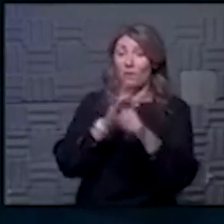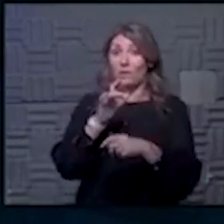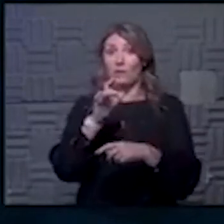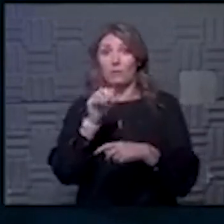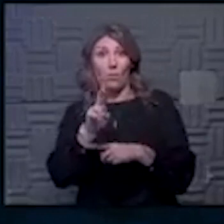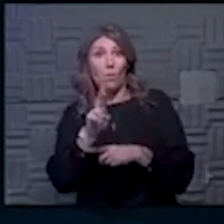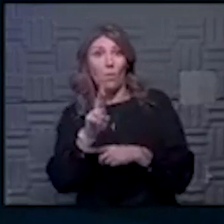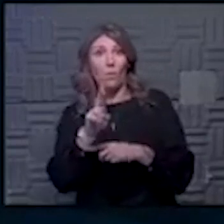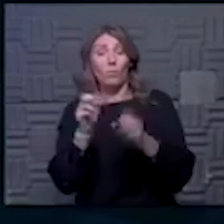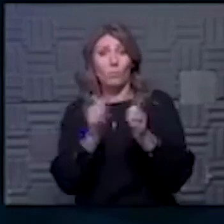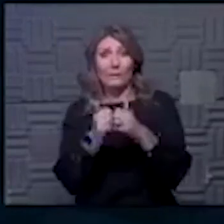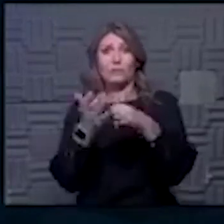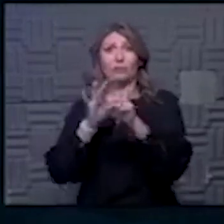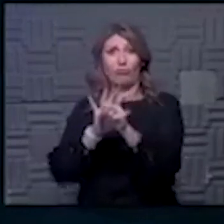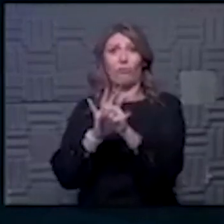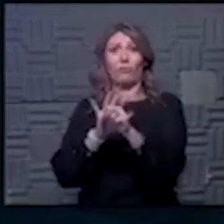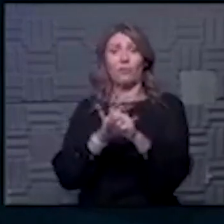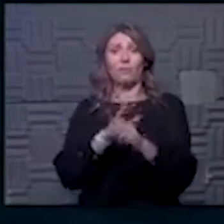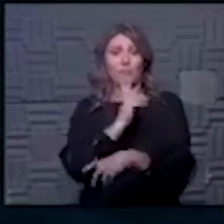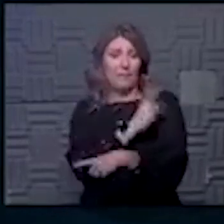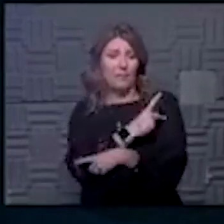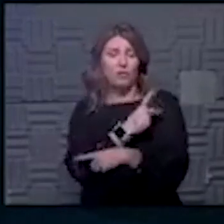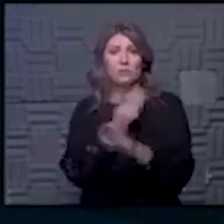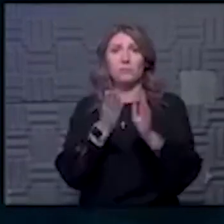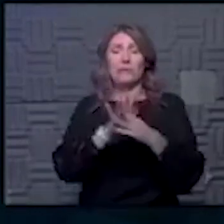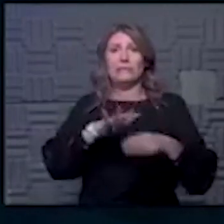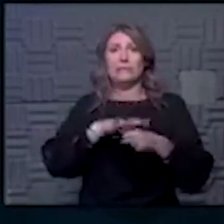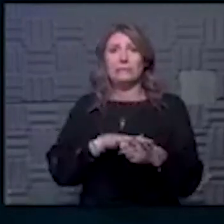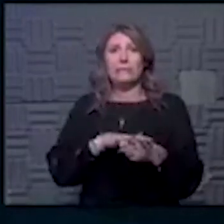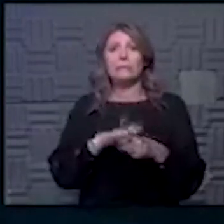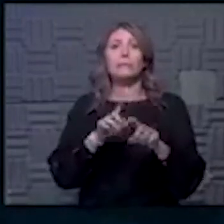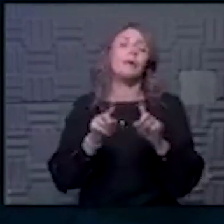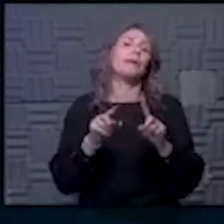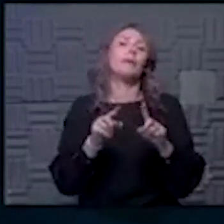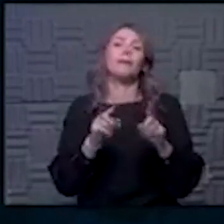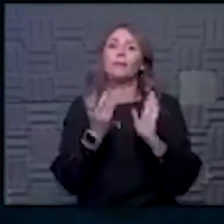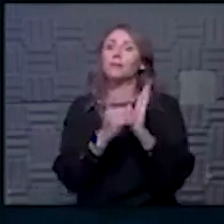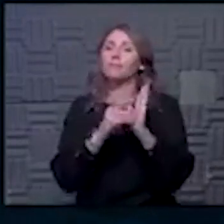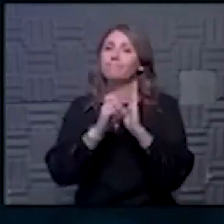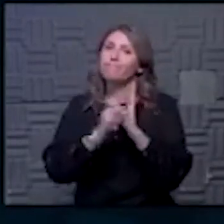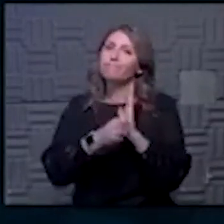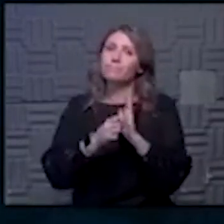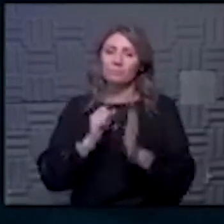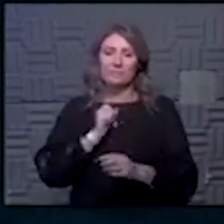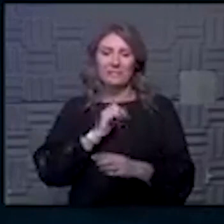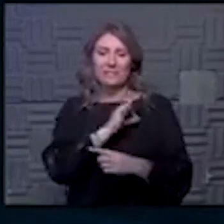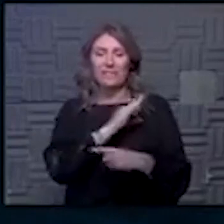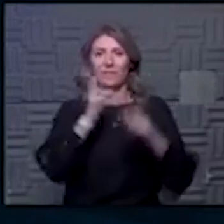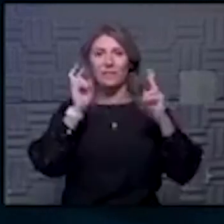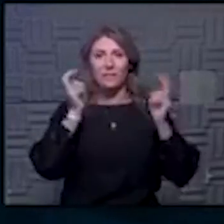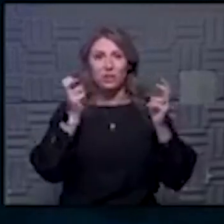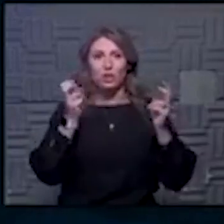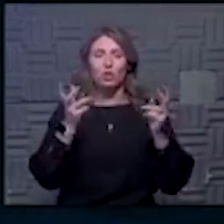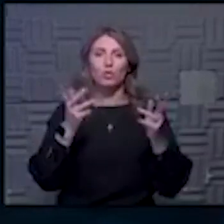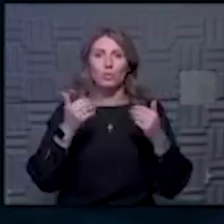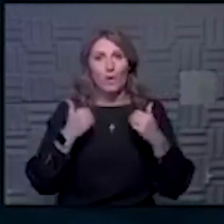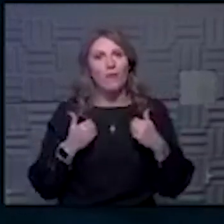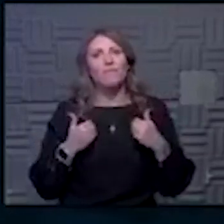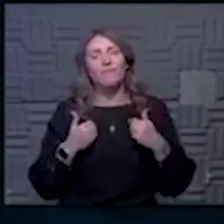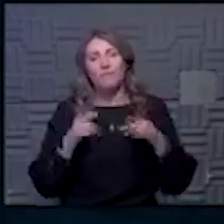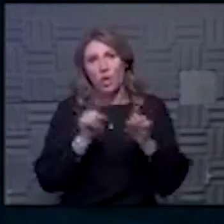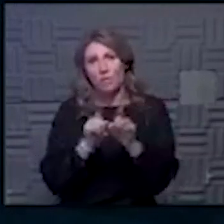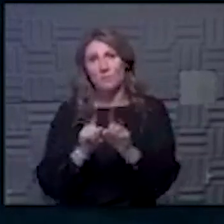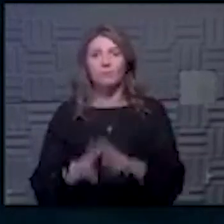patients to stress us. And again, I will say that the staffing issue is one that we have as